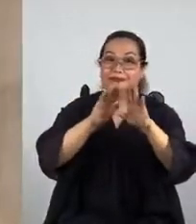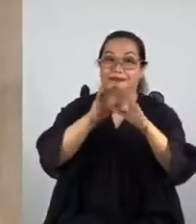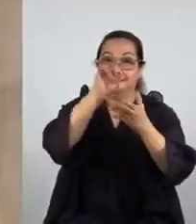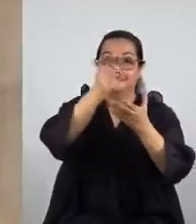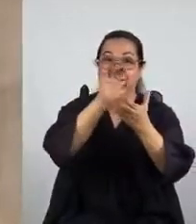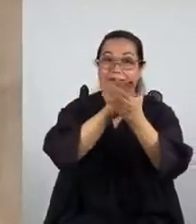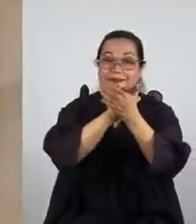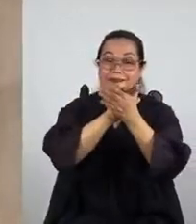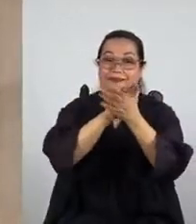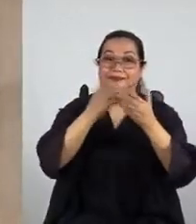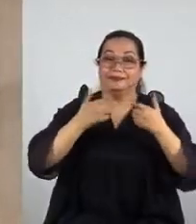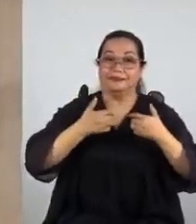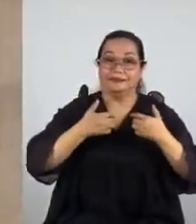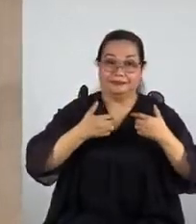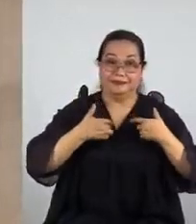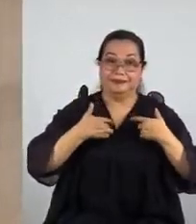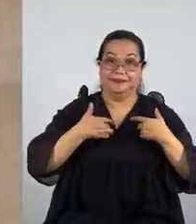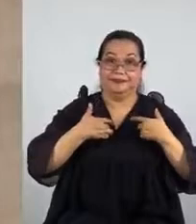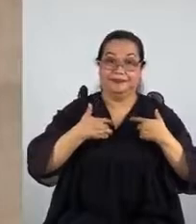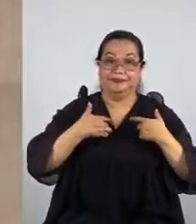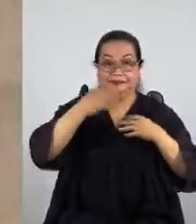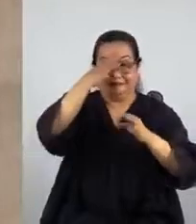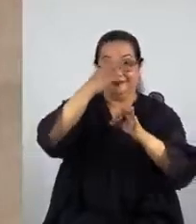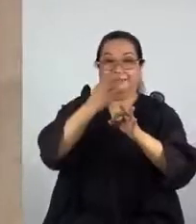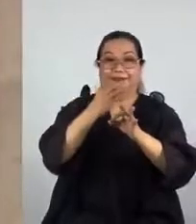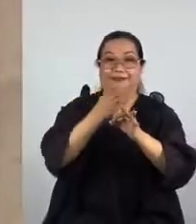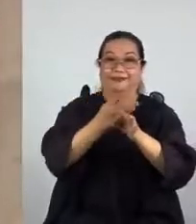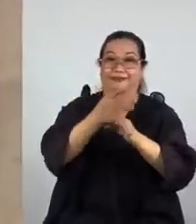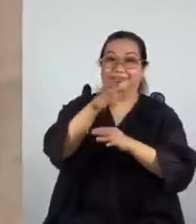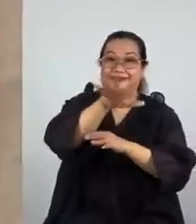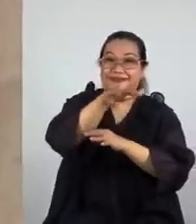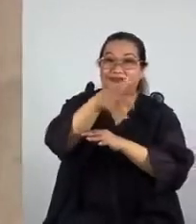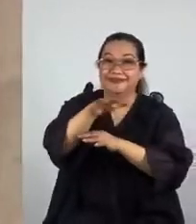in and your faith is wavering.